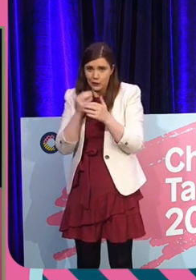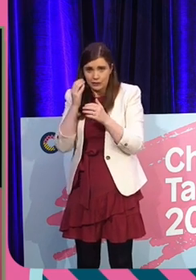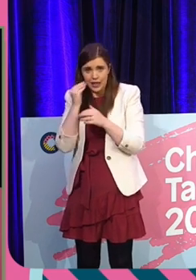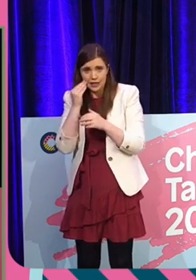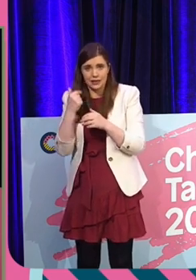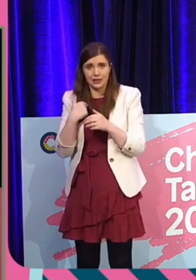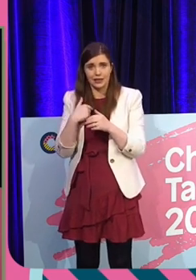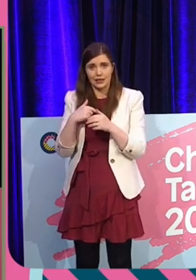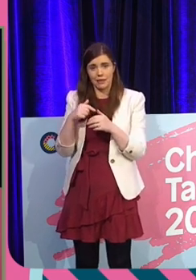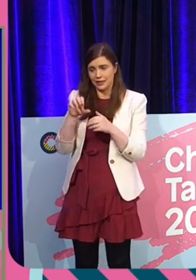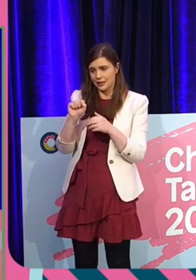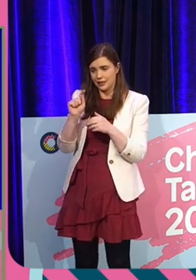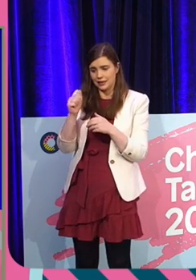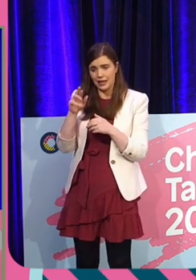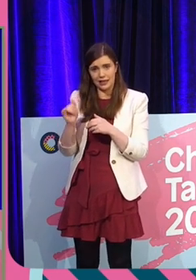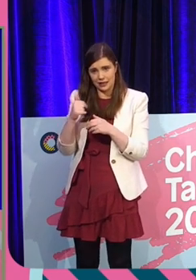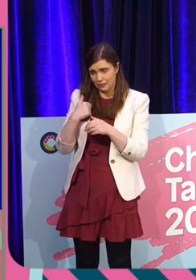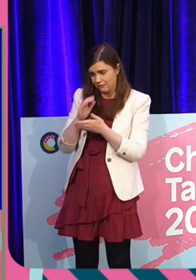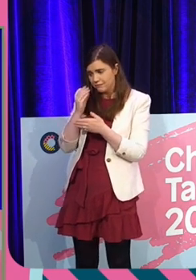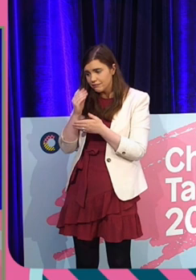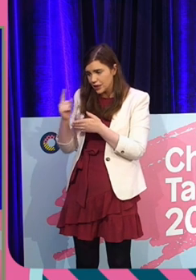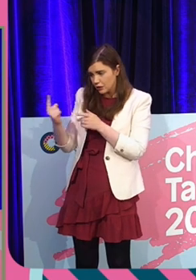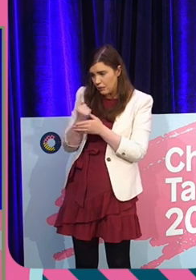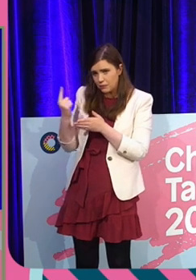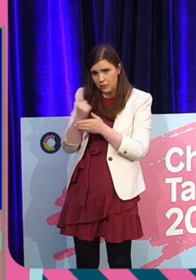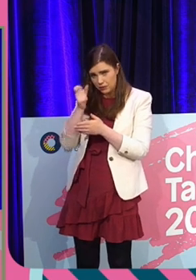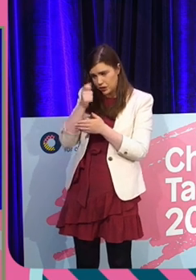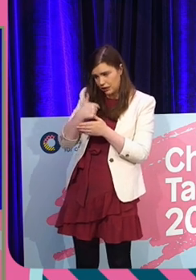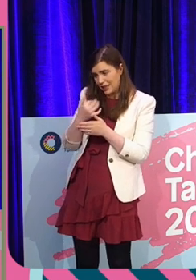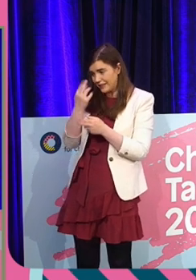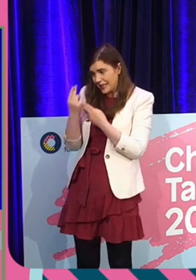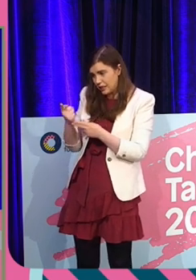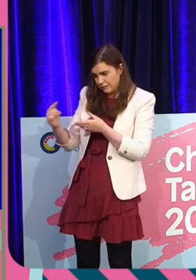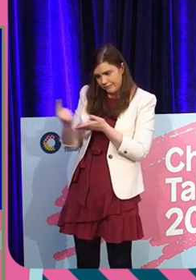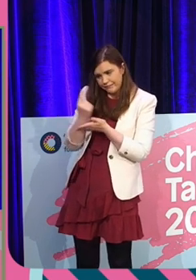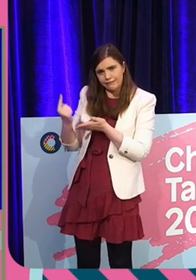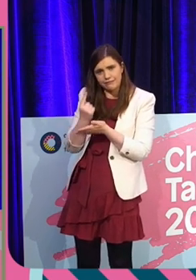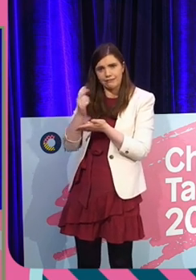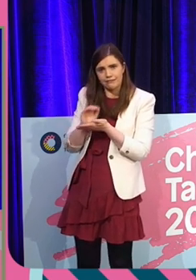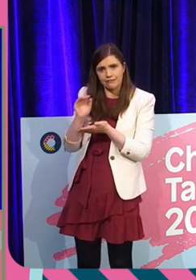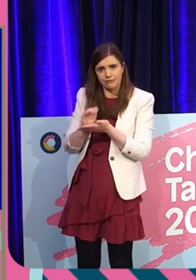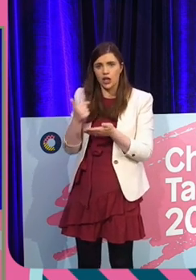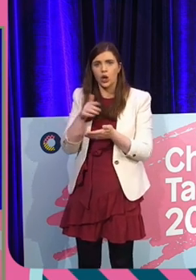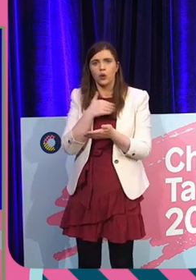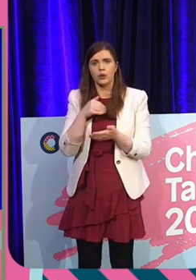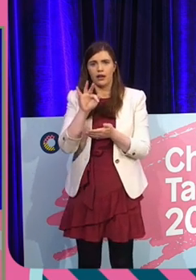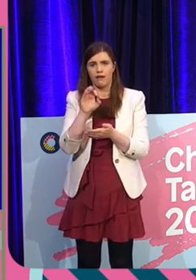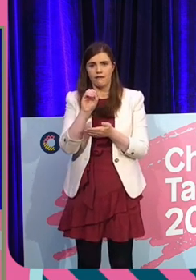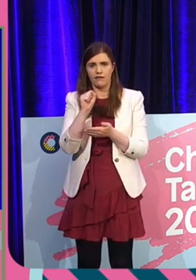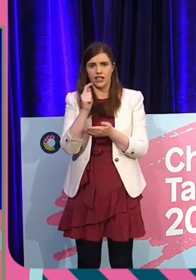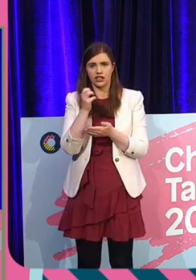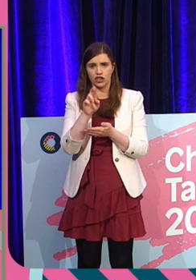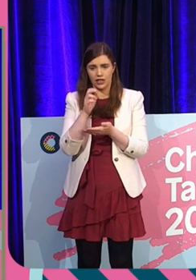boy's name's Stampy. He would always come up and check on me, and he was always there when I needed him. We foster cats, and one of them